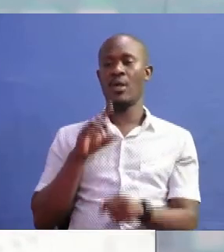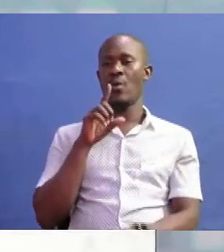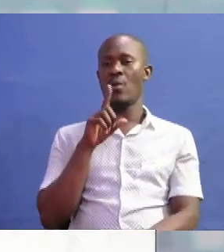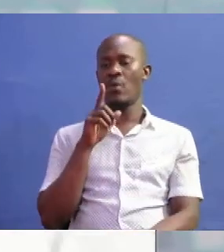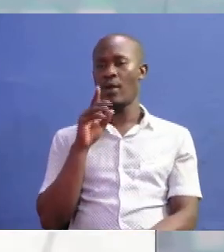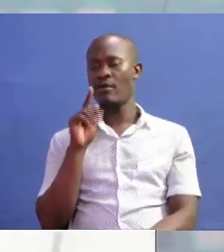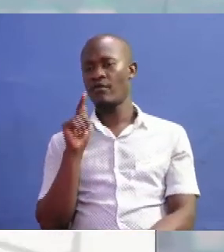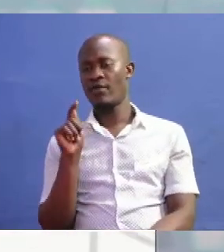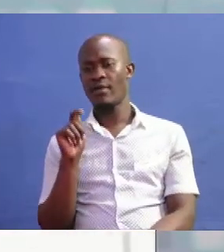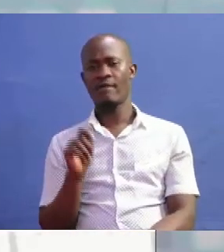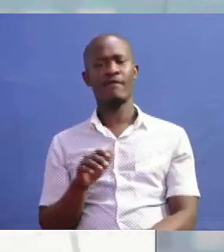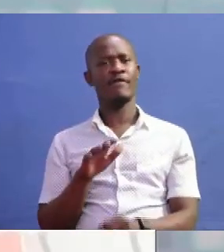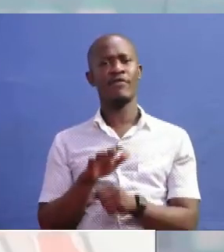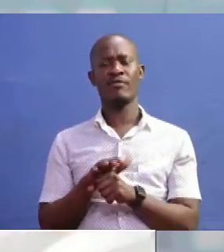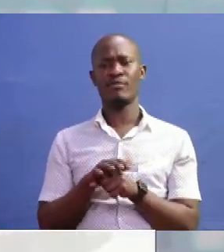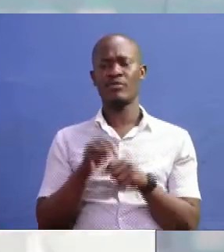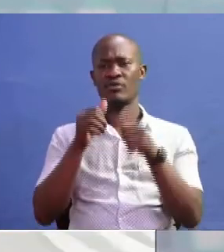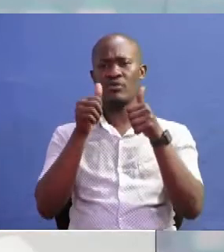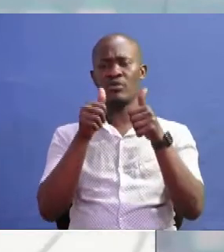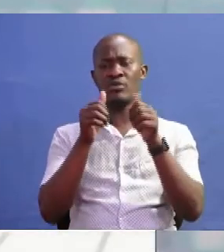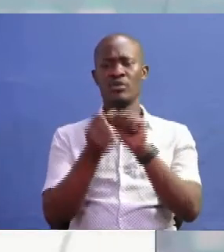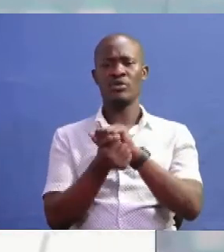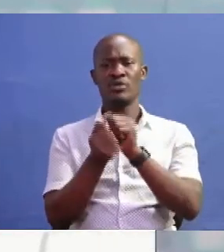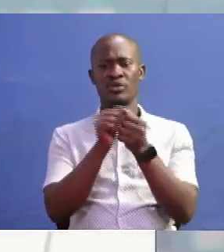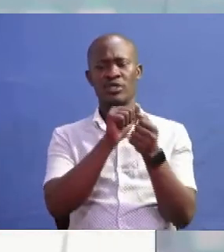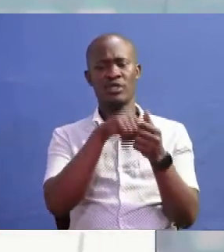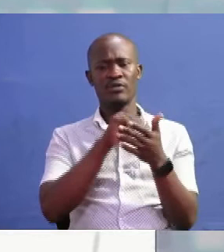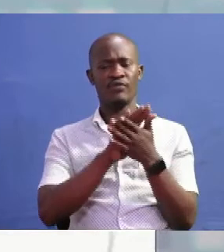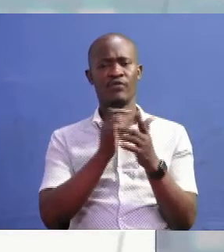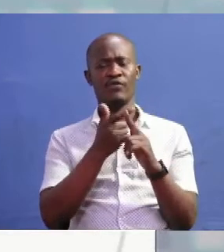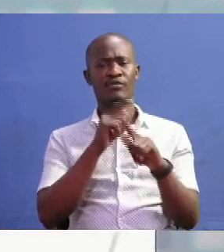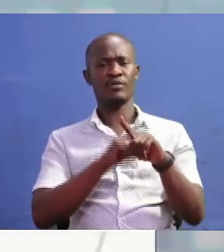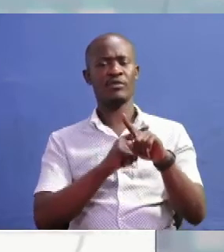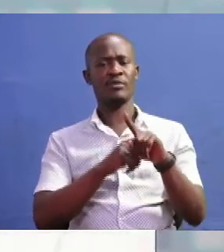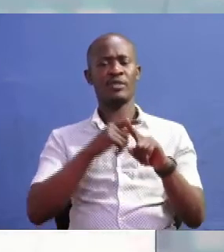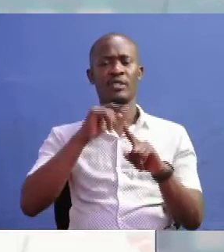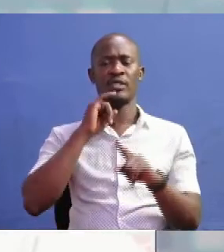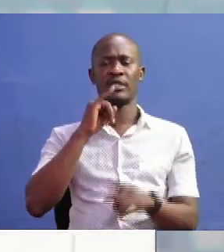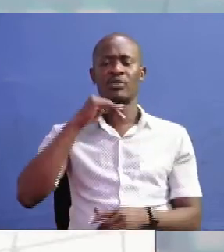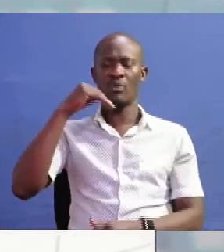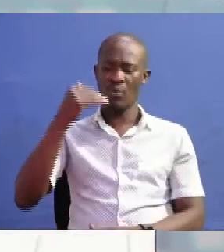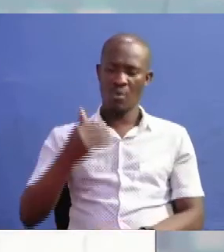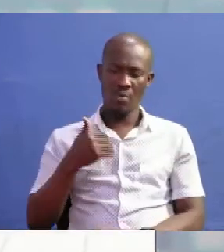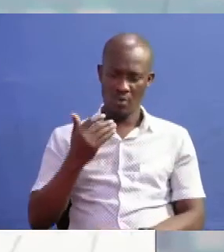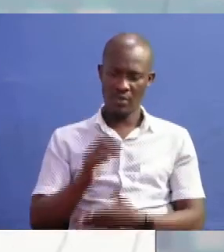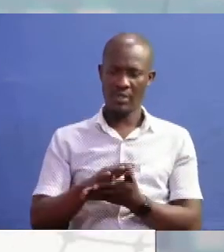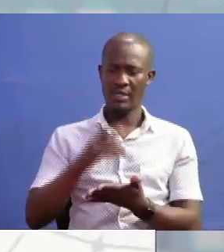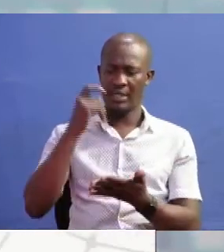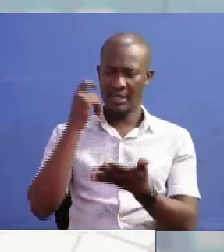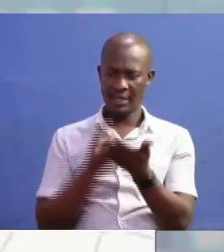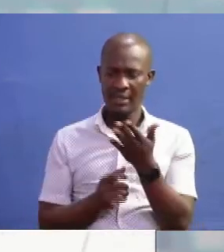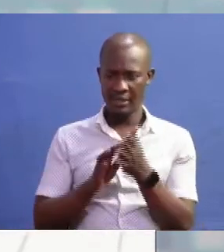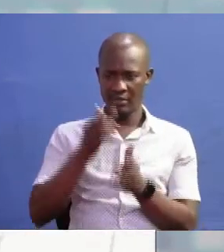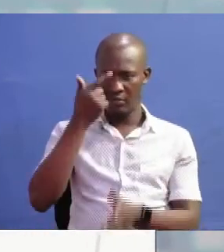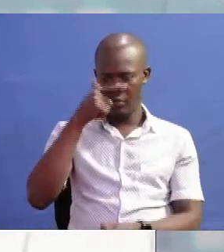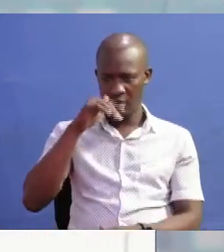the most notable changes from time to time is always the tax policies. Every